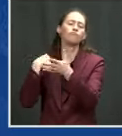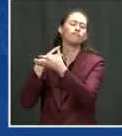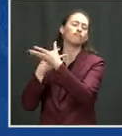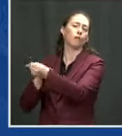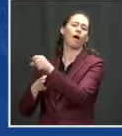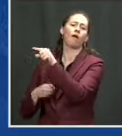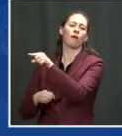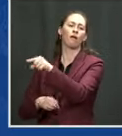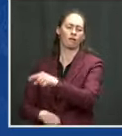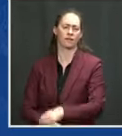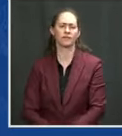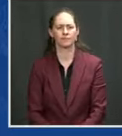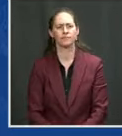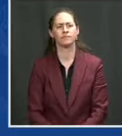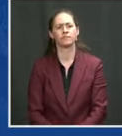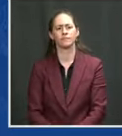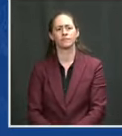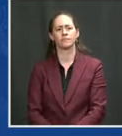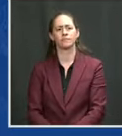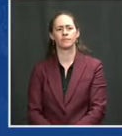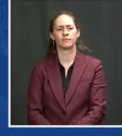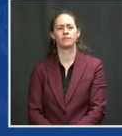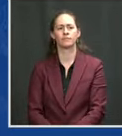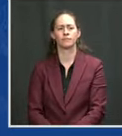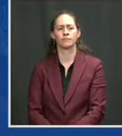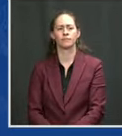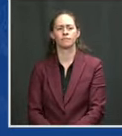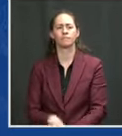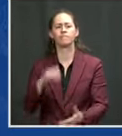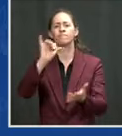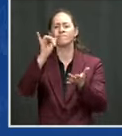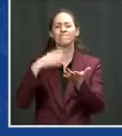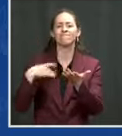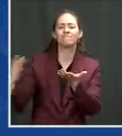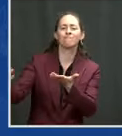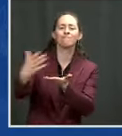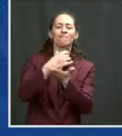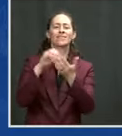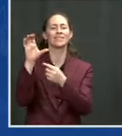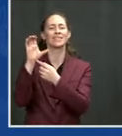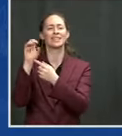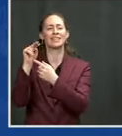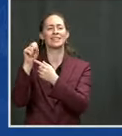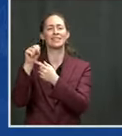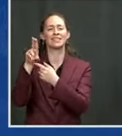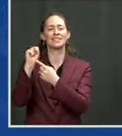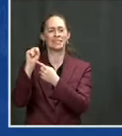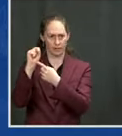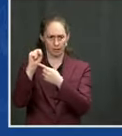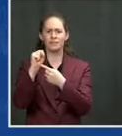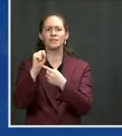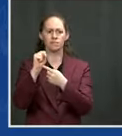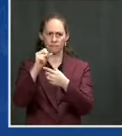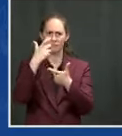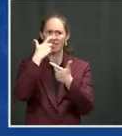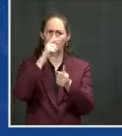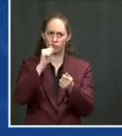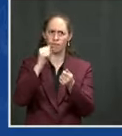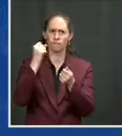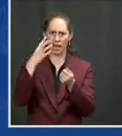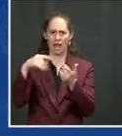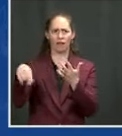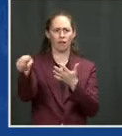New York. But we were able to do that. And the strategies that it takes to get people to vote, like Governor Cox said, some are very enthusiastic